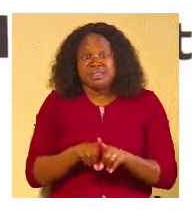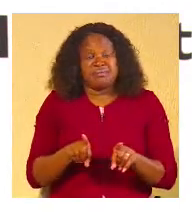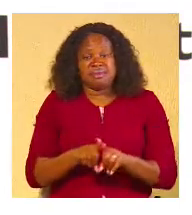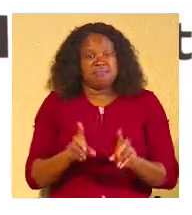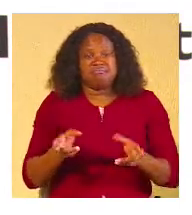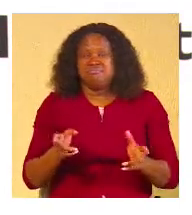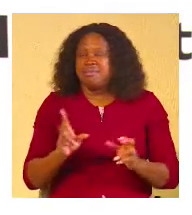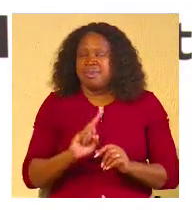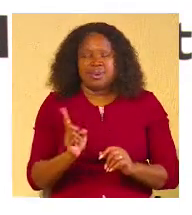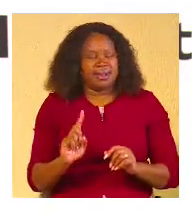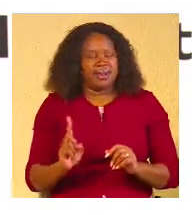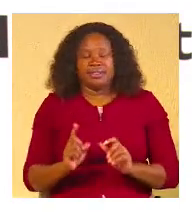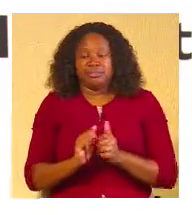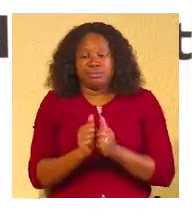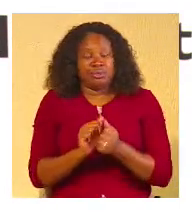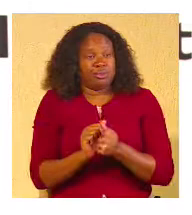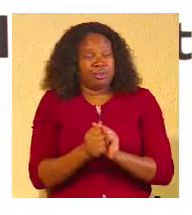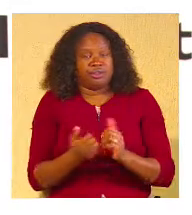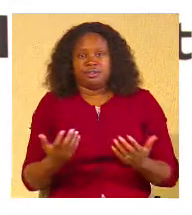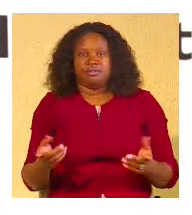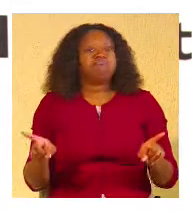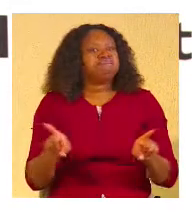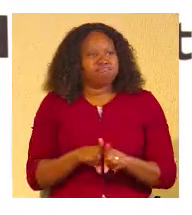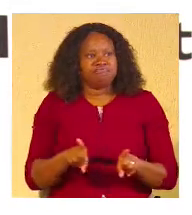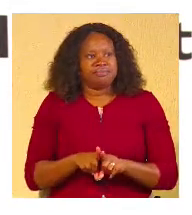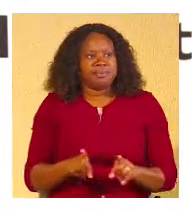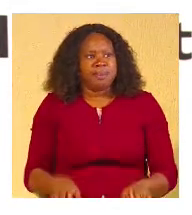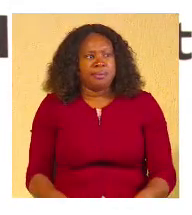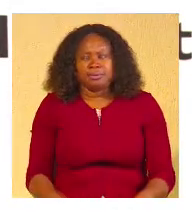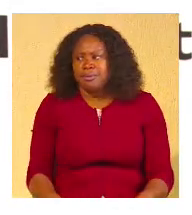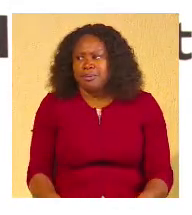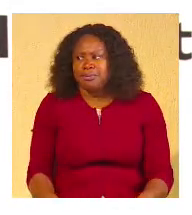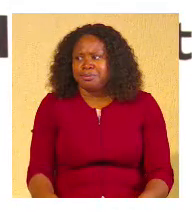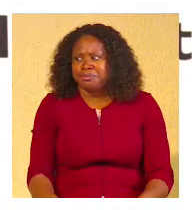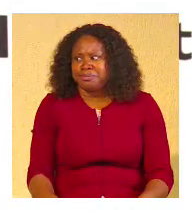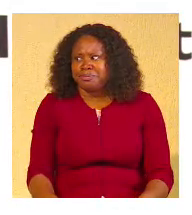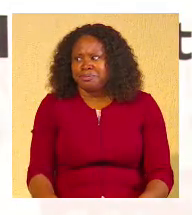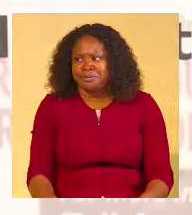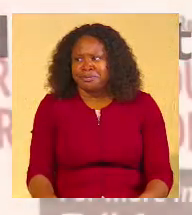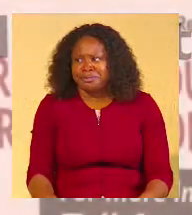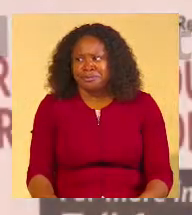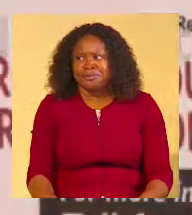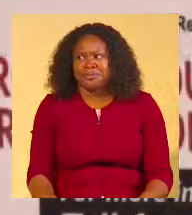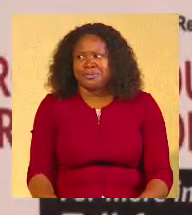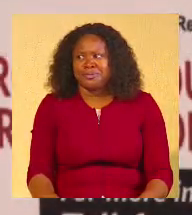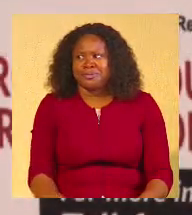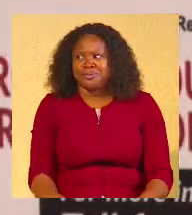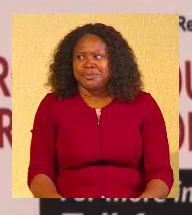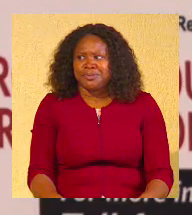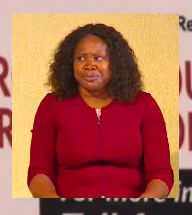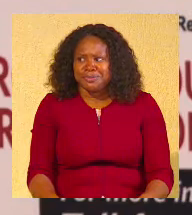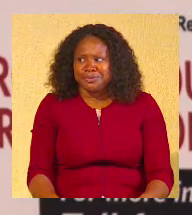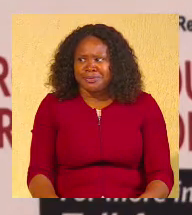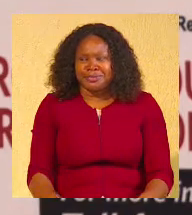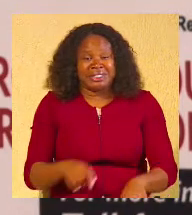the sports sector, we are of no exception. Can okay. I Ms. Gale, just quickly.